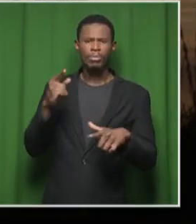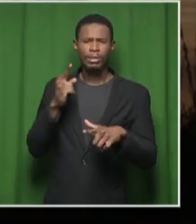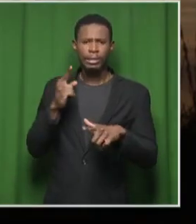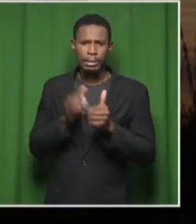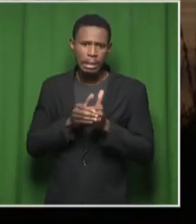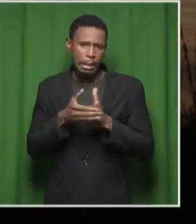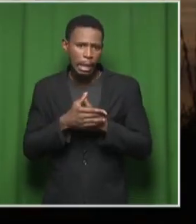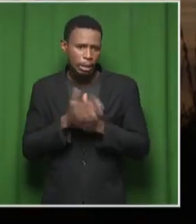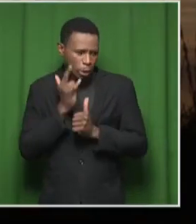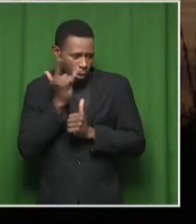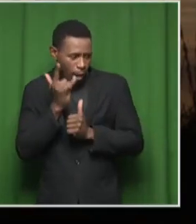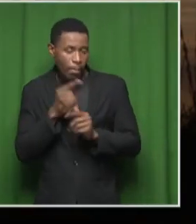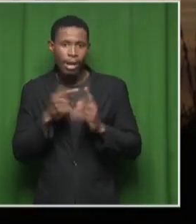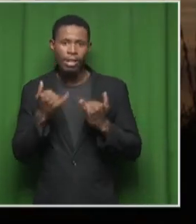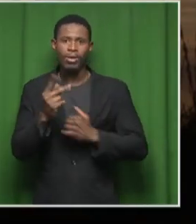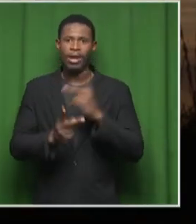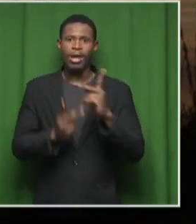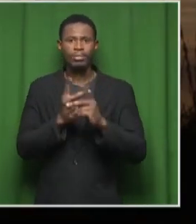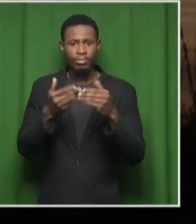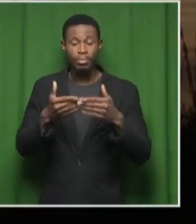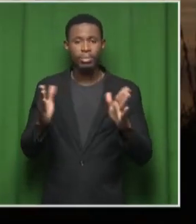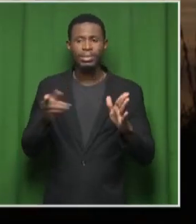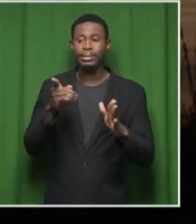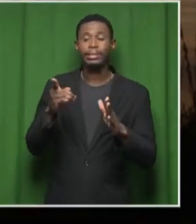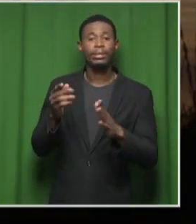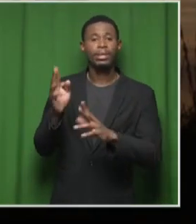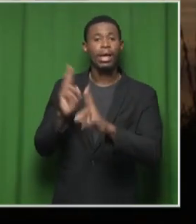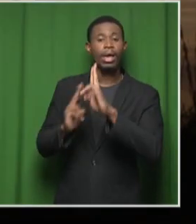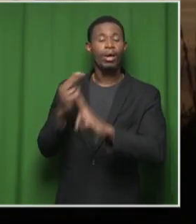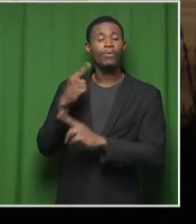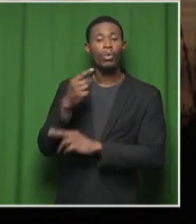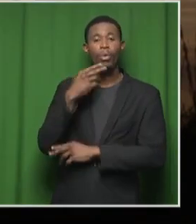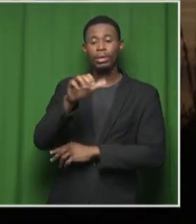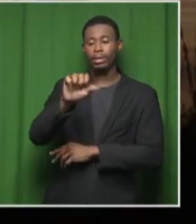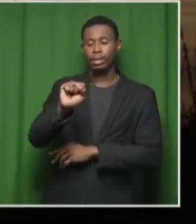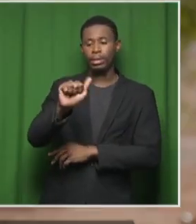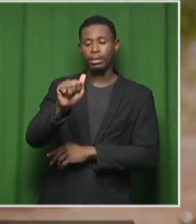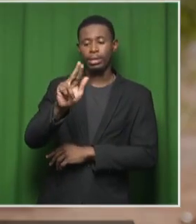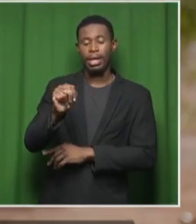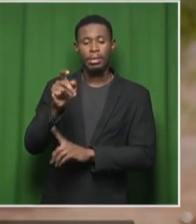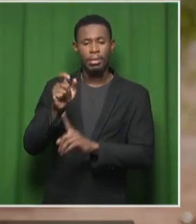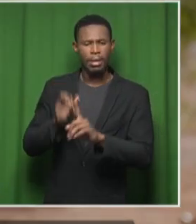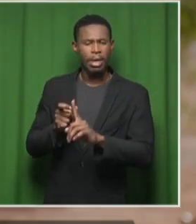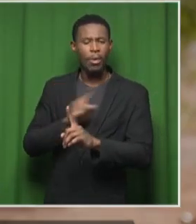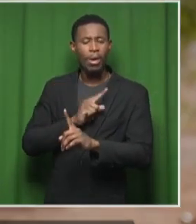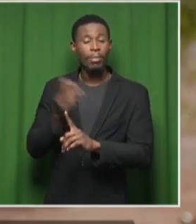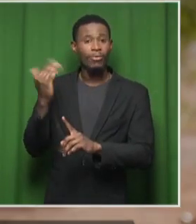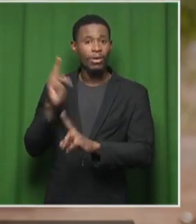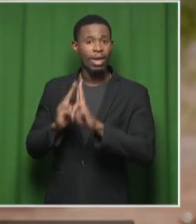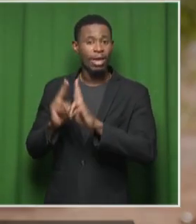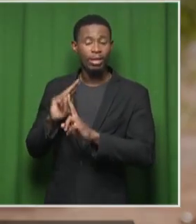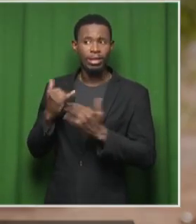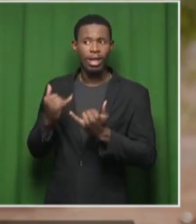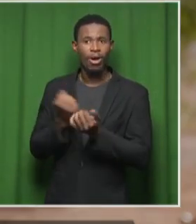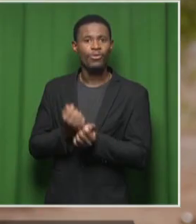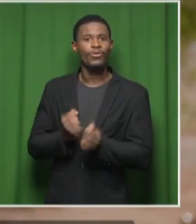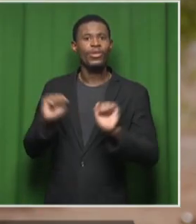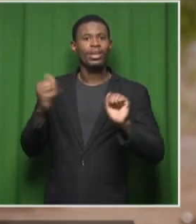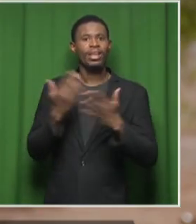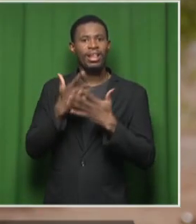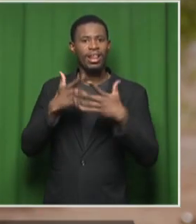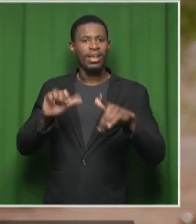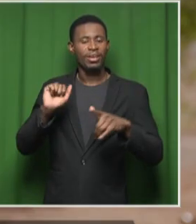era when the San were denied their humanity and a period when they were finally free to speak their language. Joining us now is Gregory Molale,